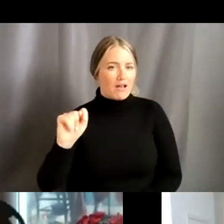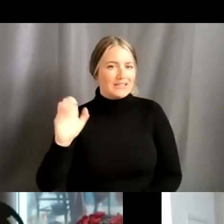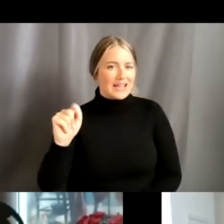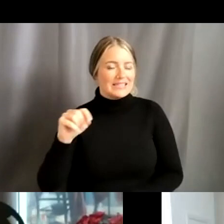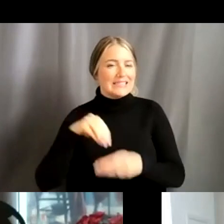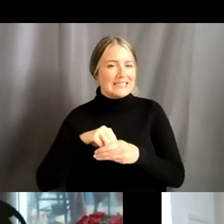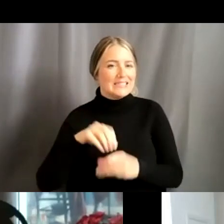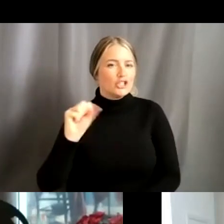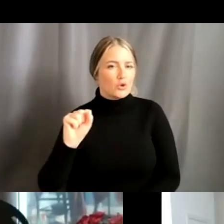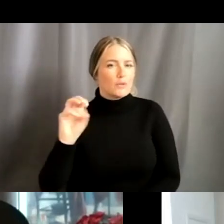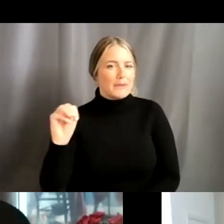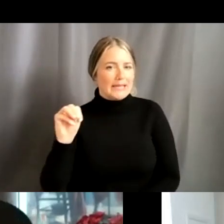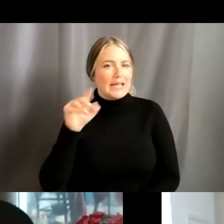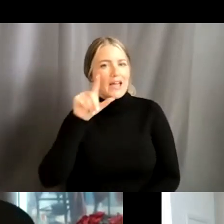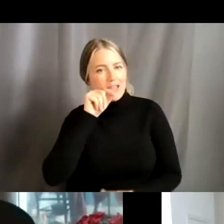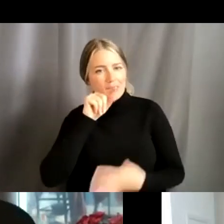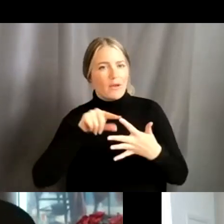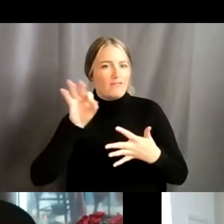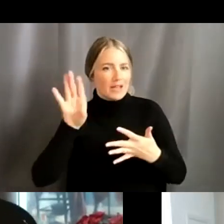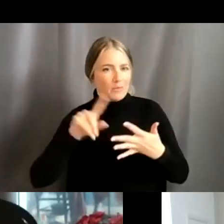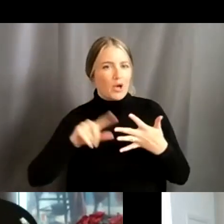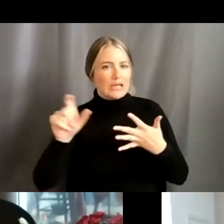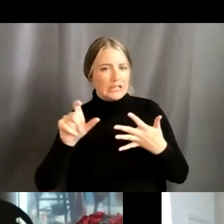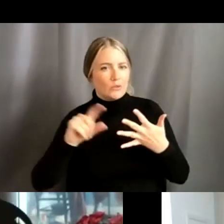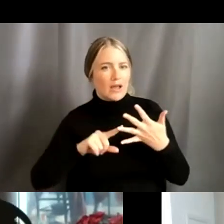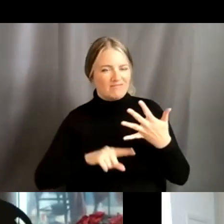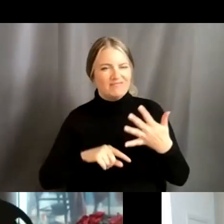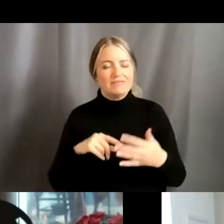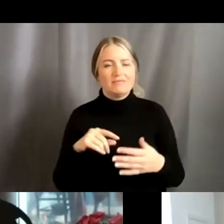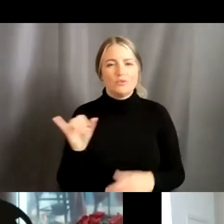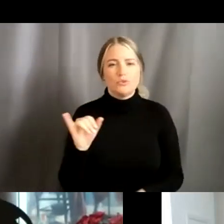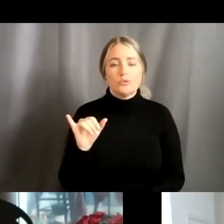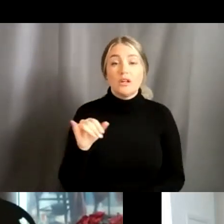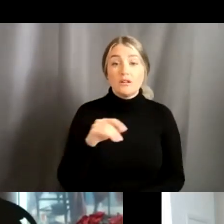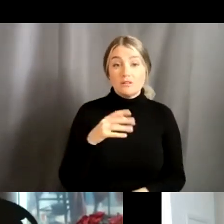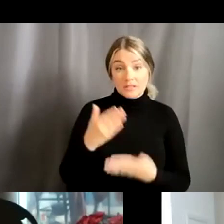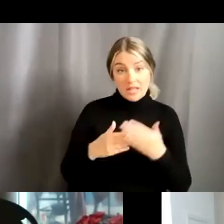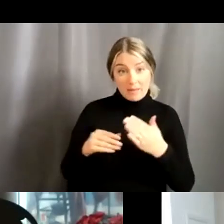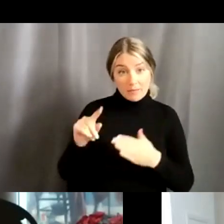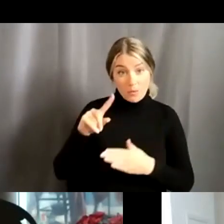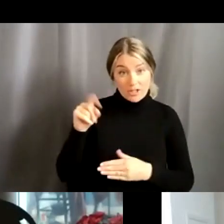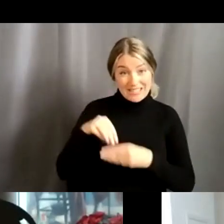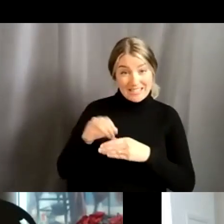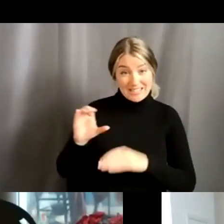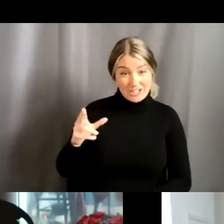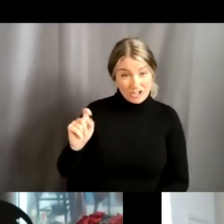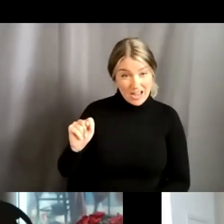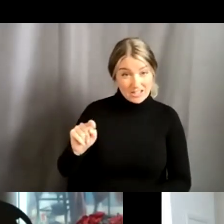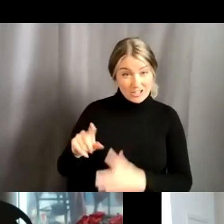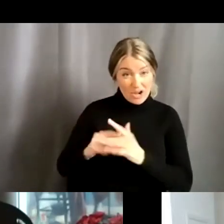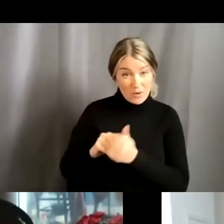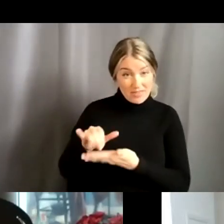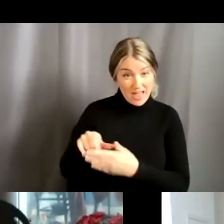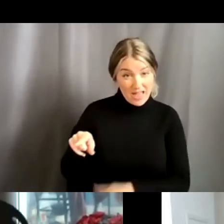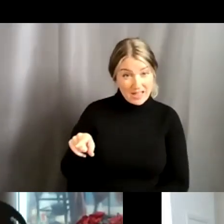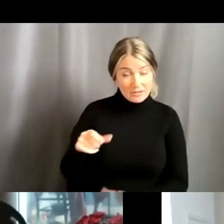But we've had some questions come in already through the chat. Maybe we can start with some of those. I'll go with the one that just